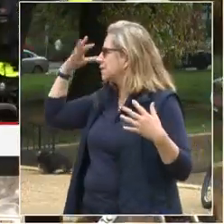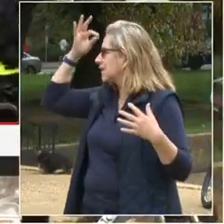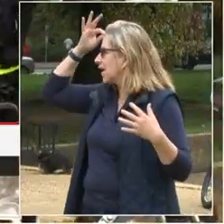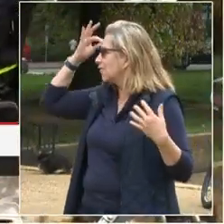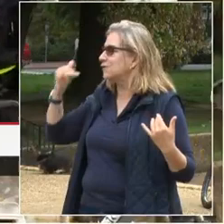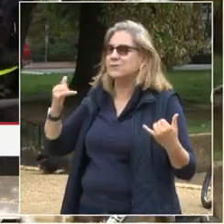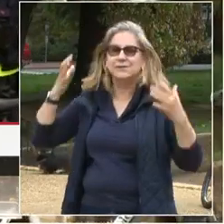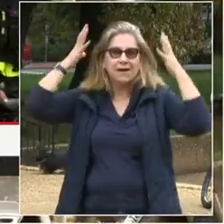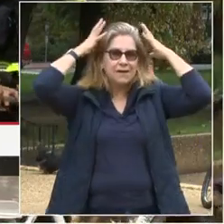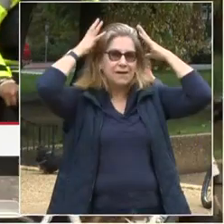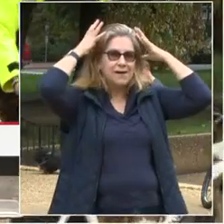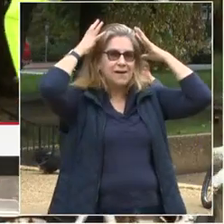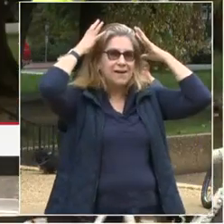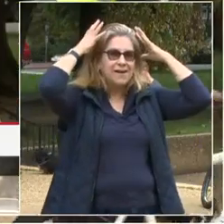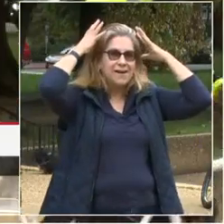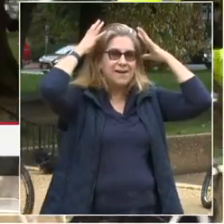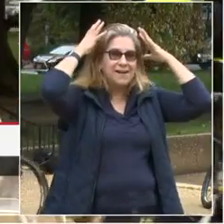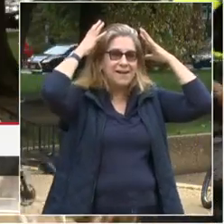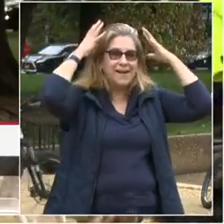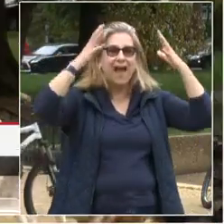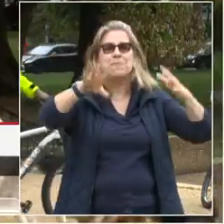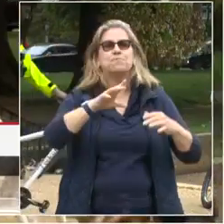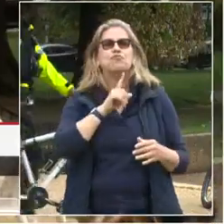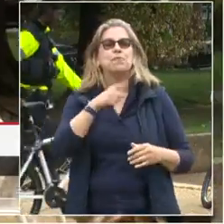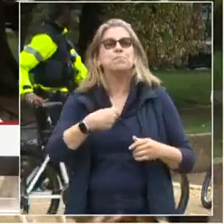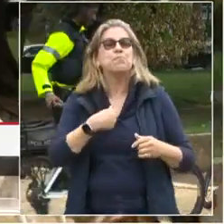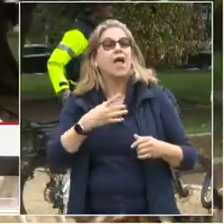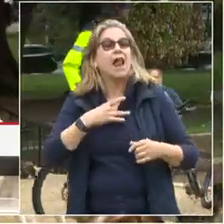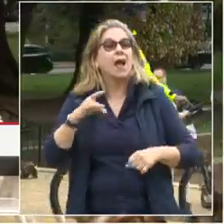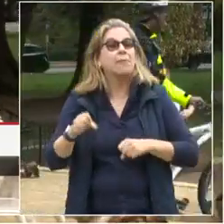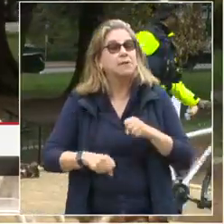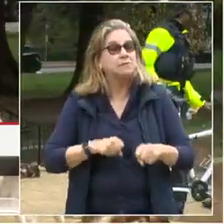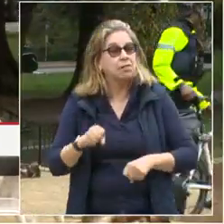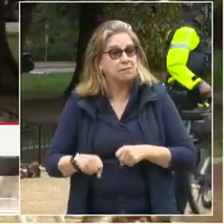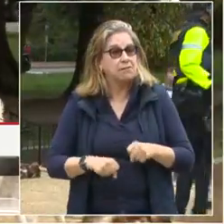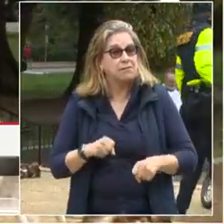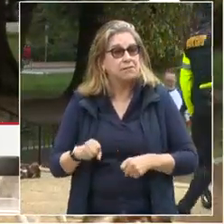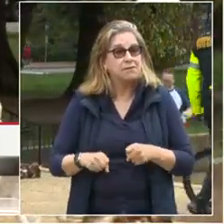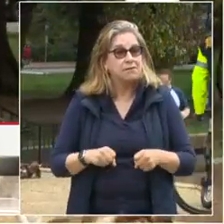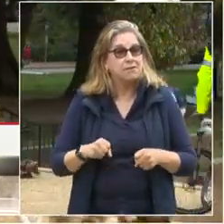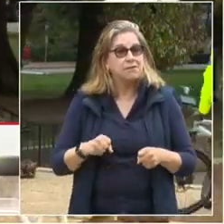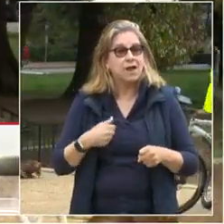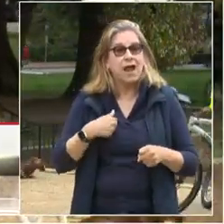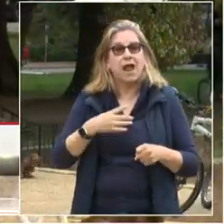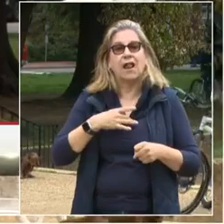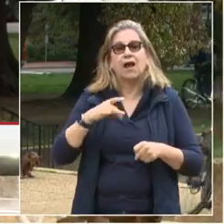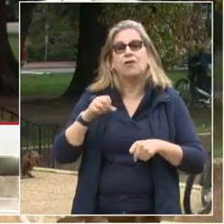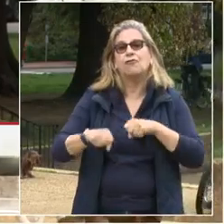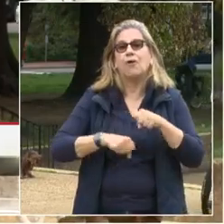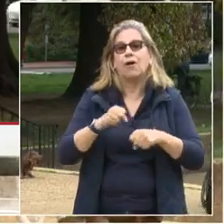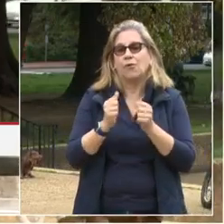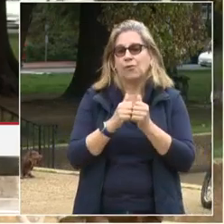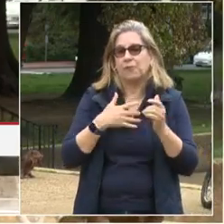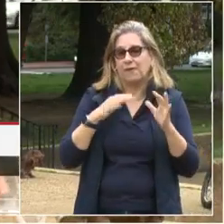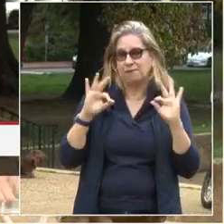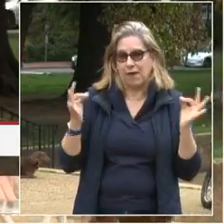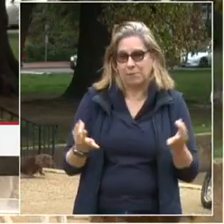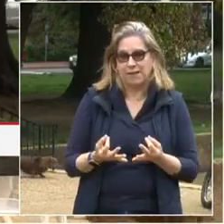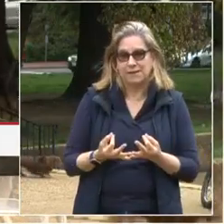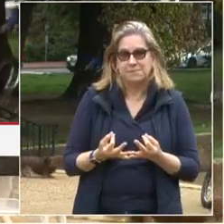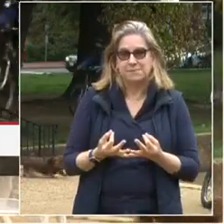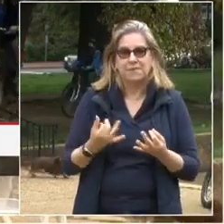biking because it's a nice little getaway. I can do it. Some of my family can do it. I like to ride with them. And now I'd like to introduce